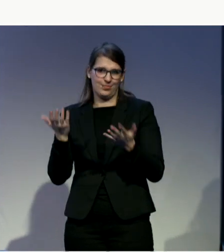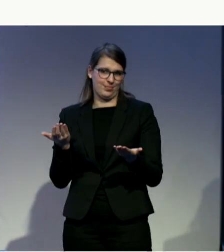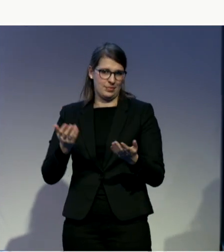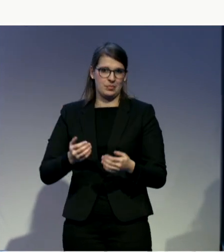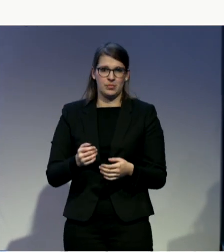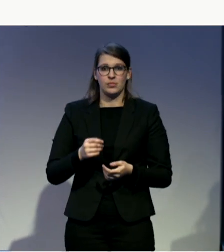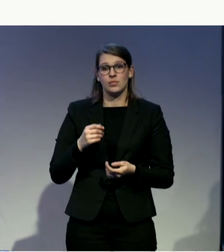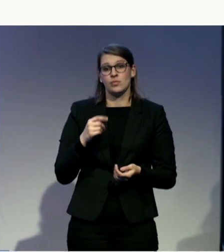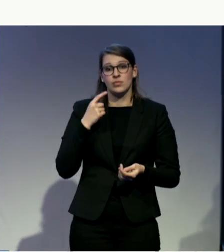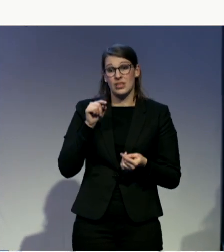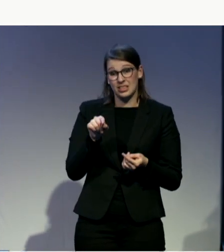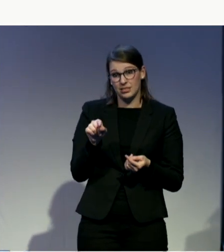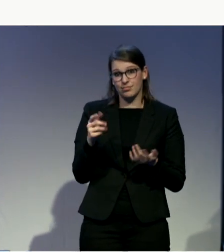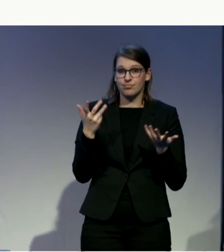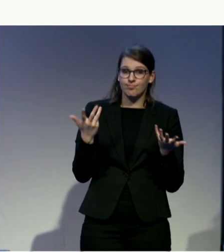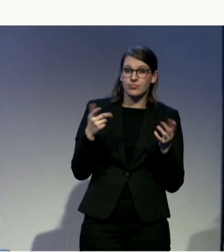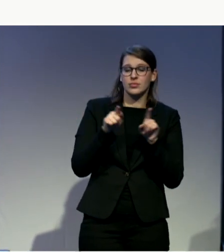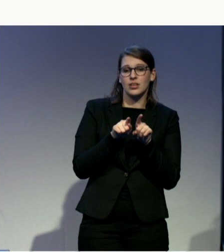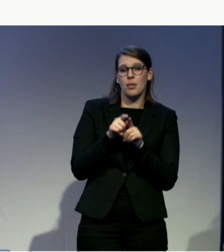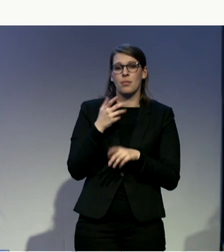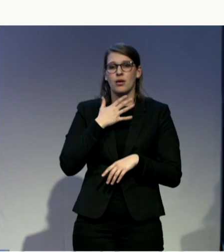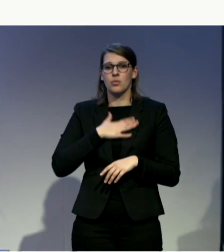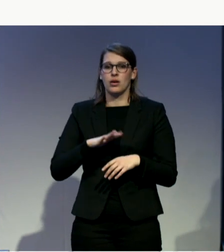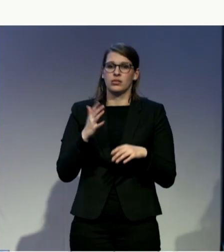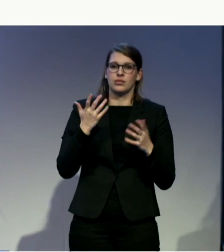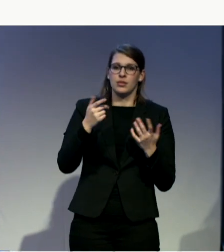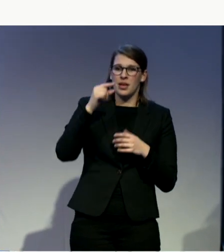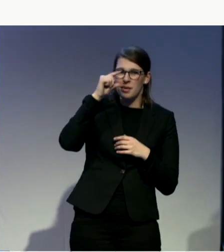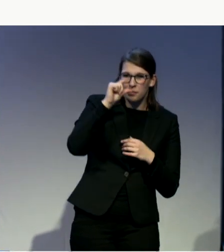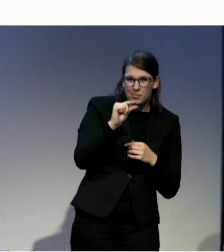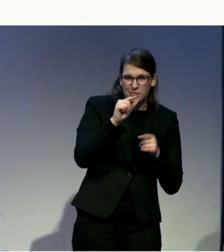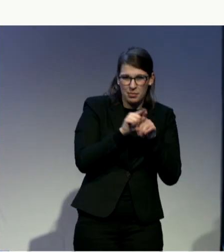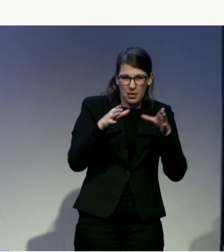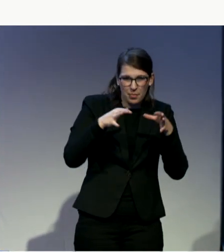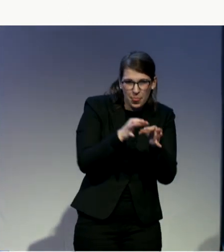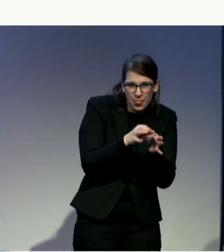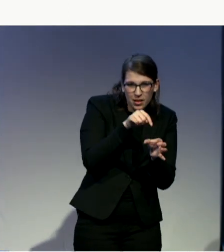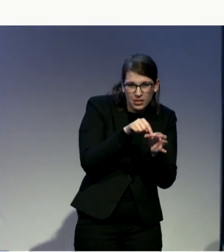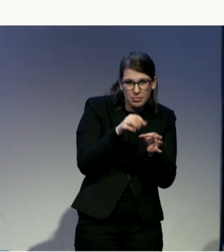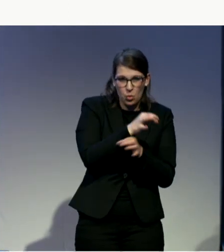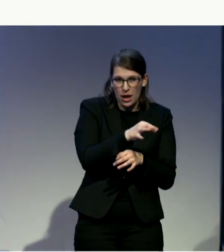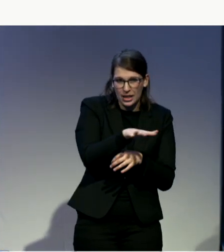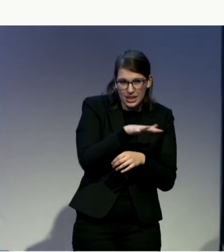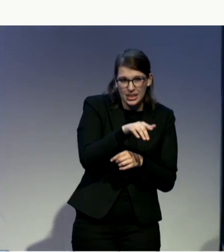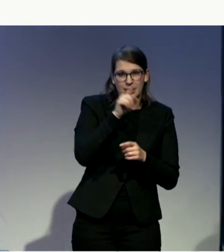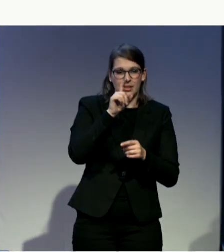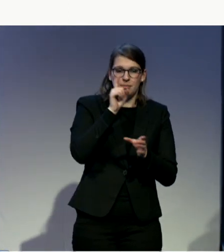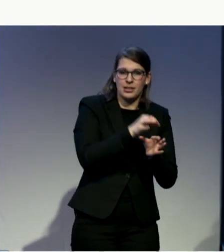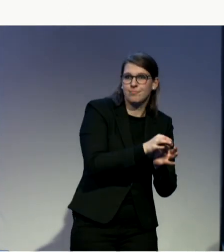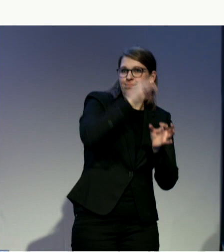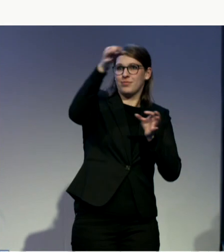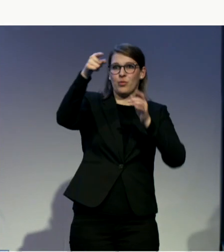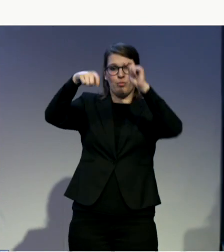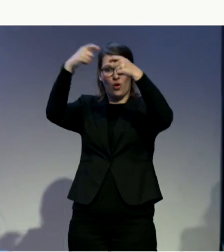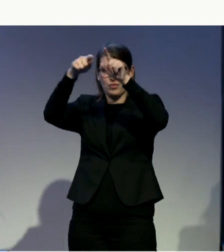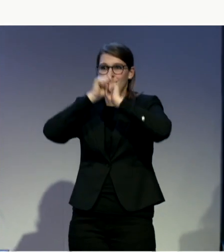that's the largest minority that we need to include. And Cathrine, what would your ask to the film